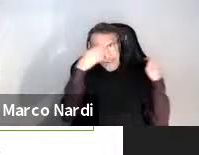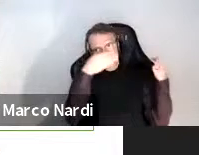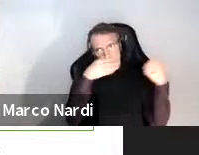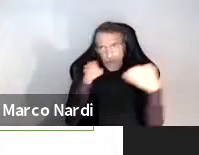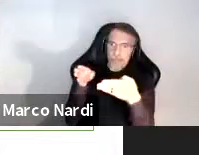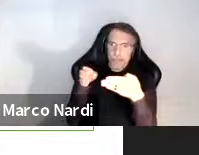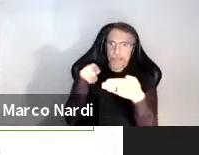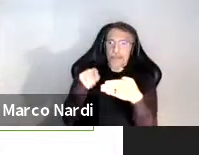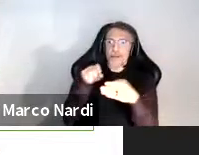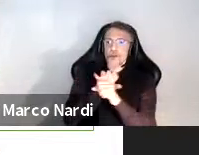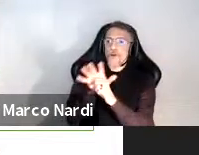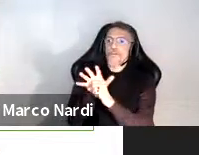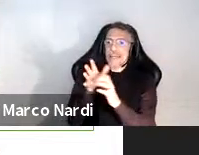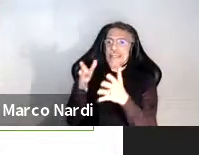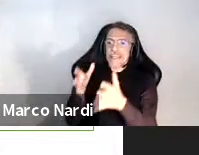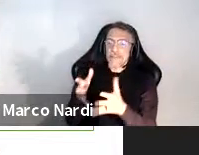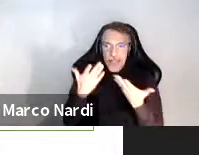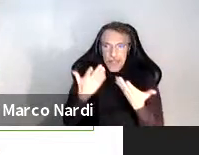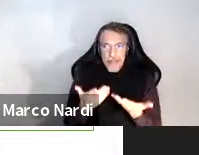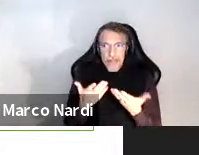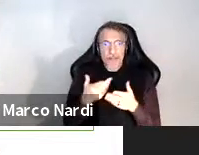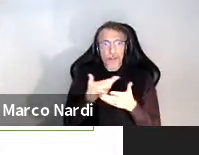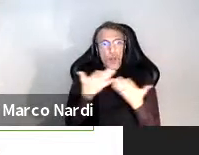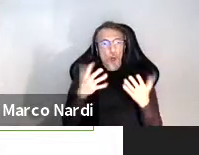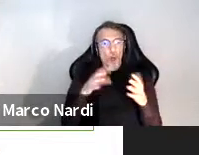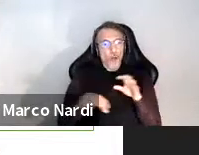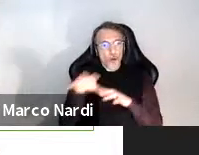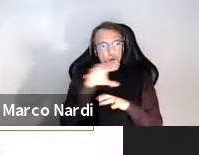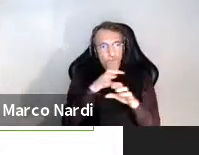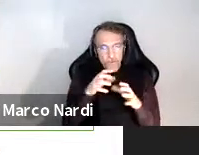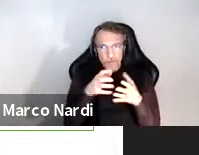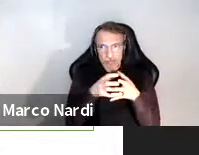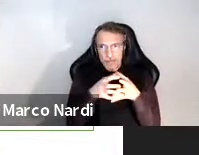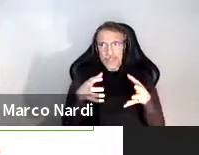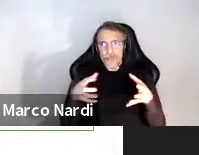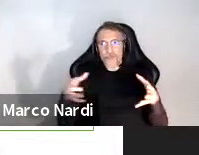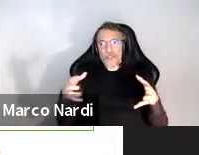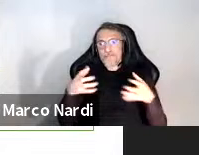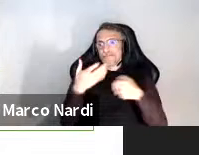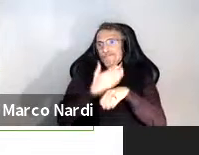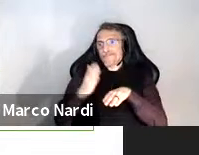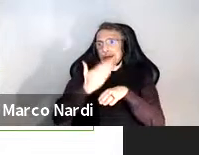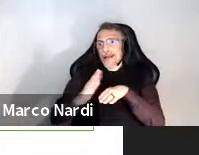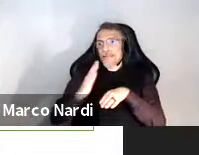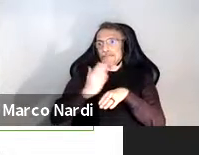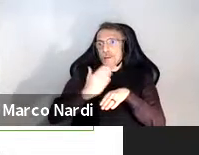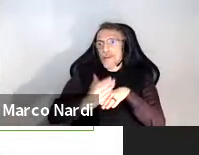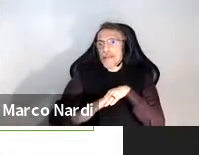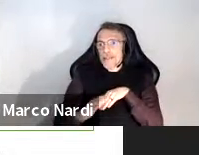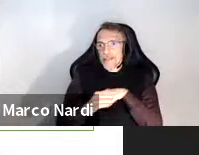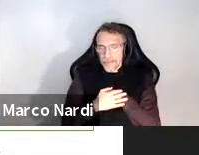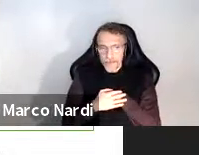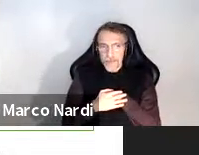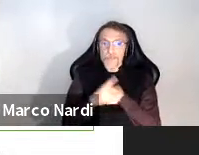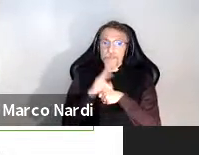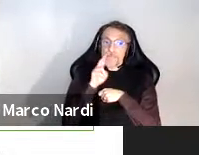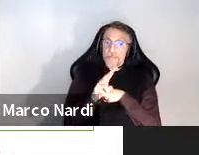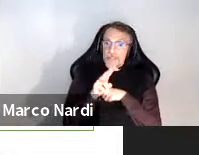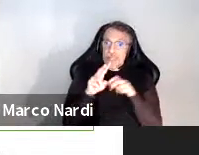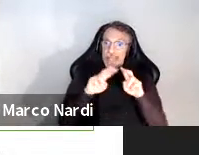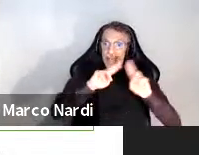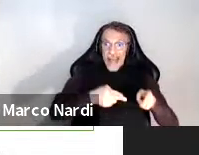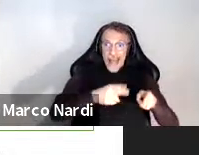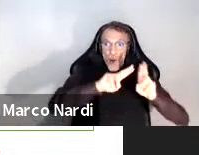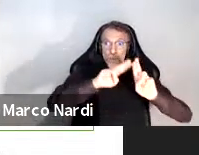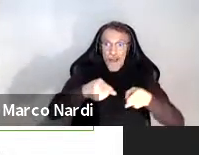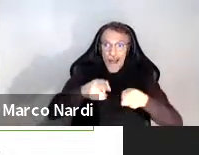there was, of course, a lot of layoffs where we had an increased unemployment. And then when you look at it in household,